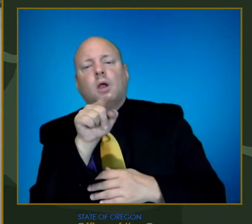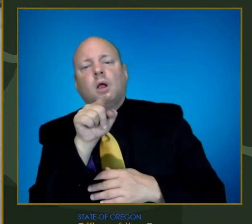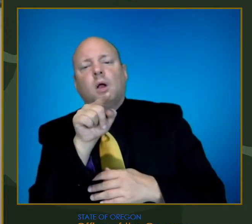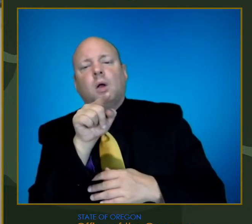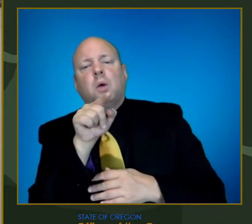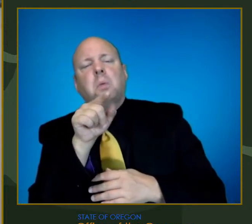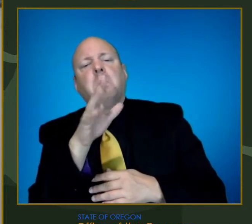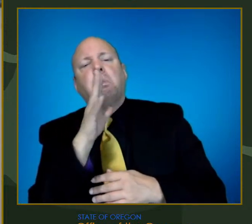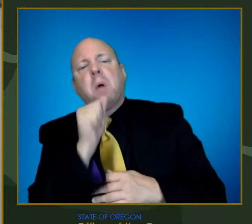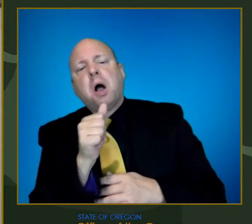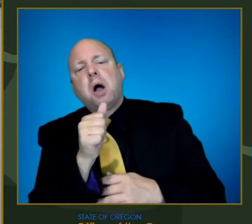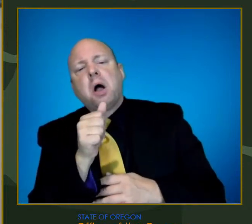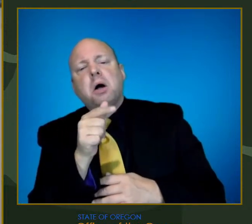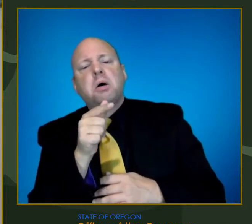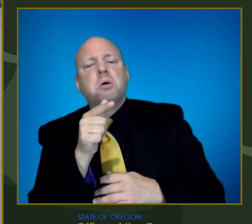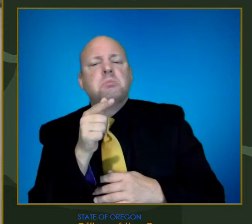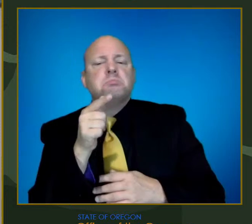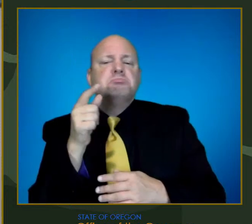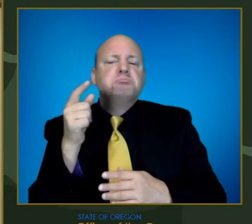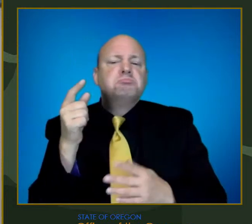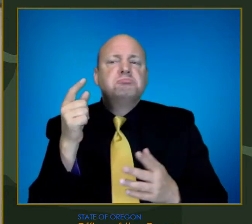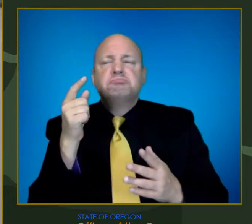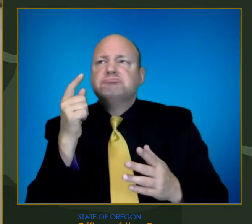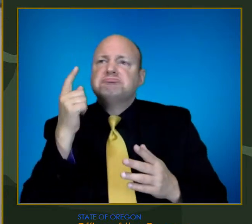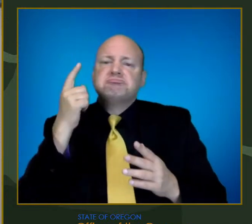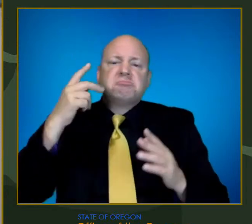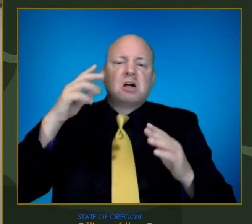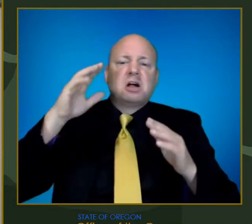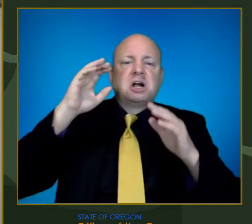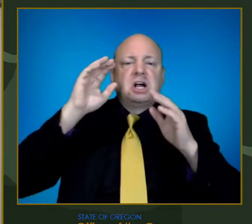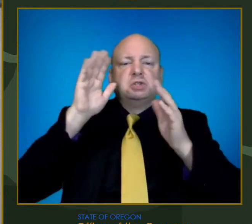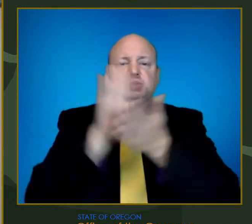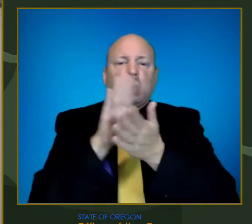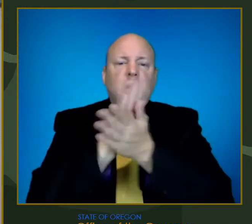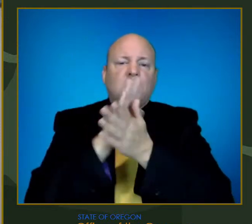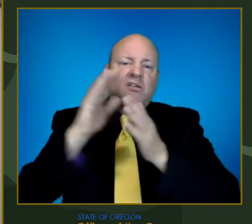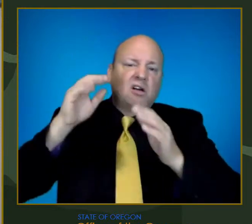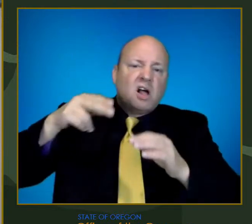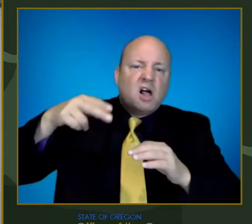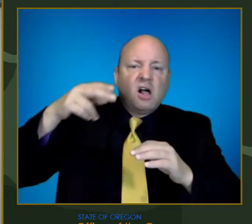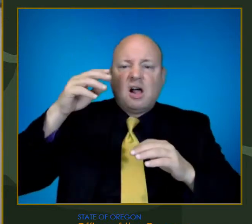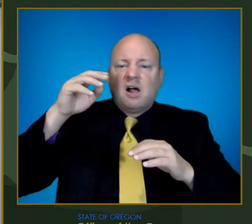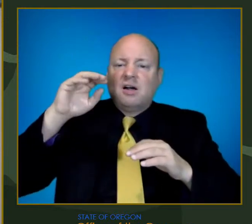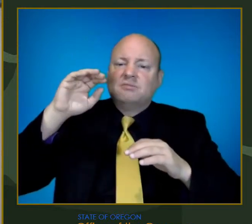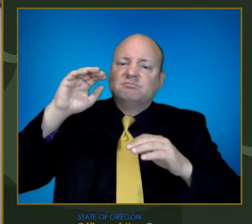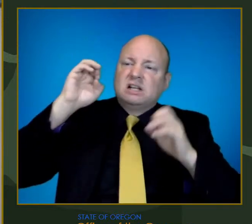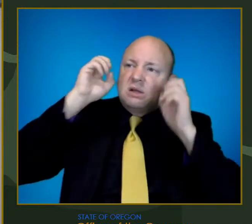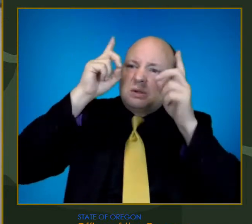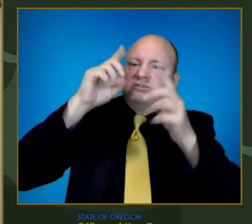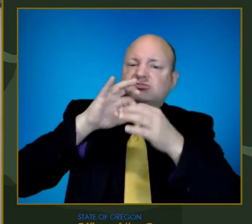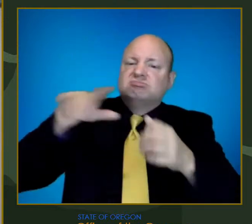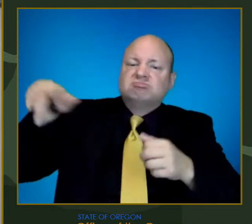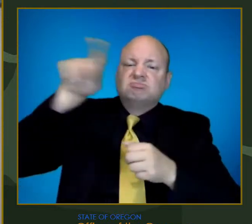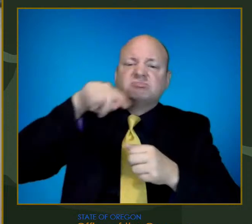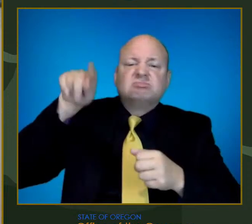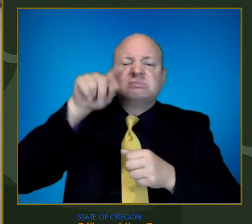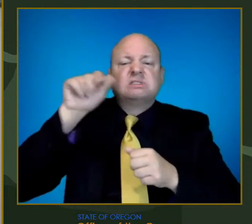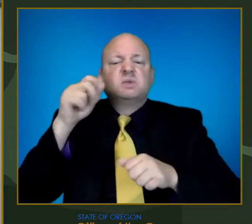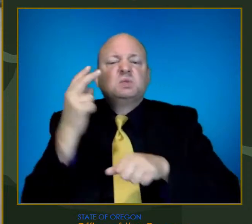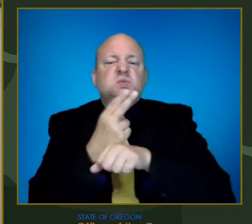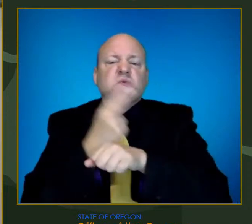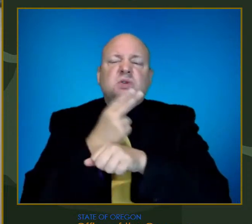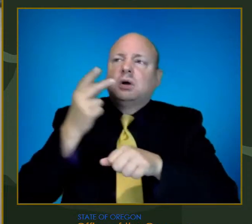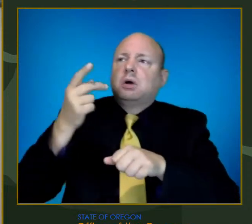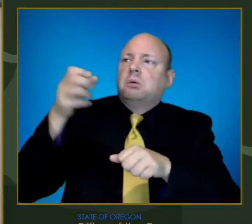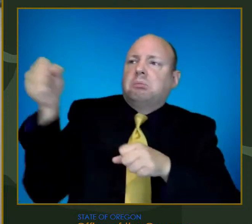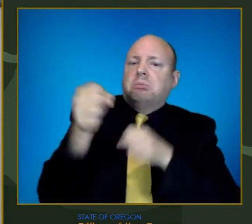no opt-out for testing, and K-12 substitute teachers included in this? In answer to